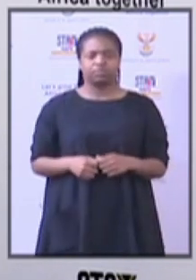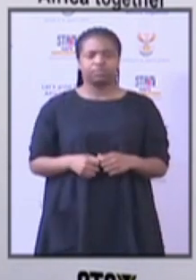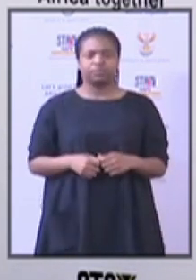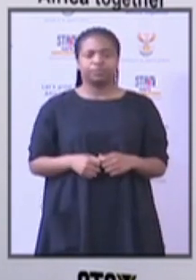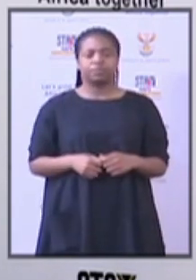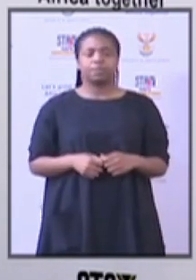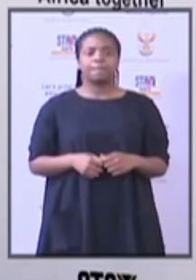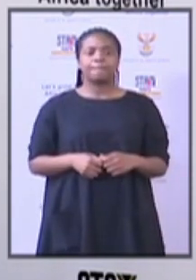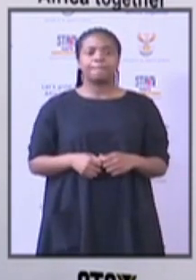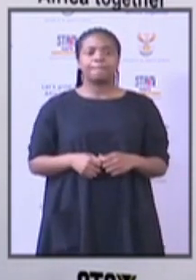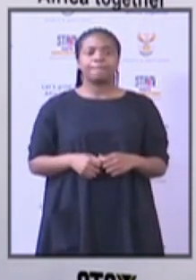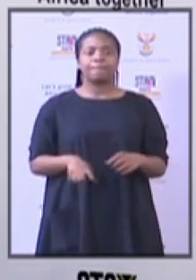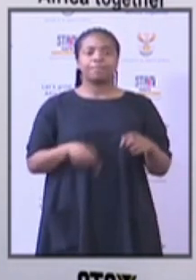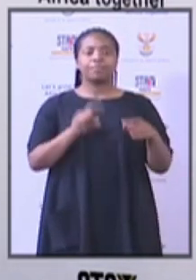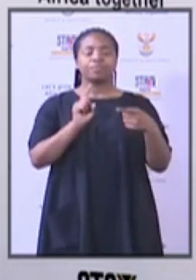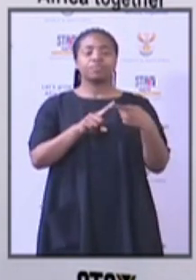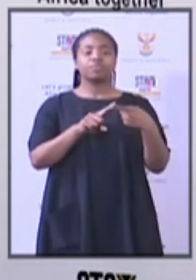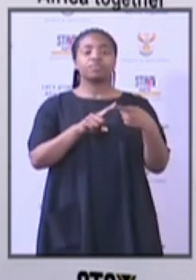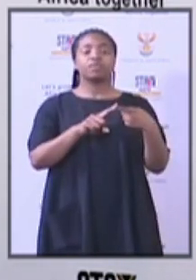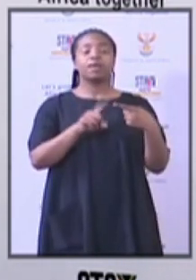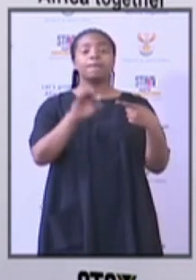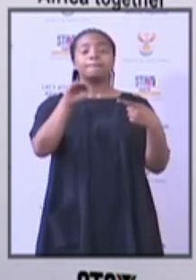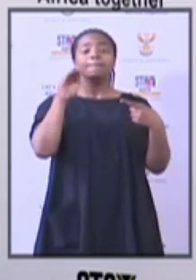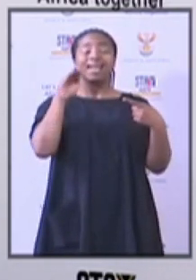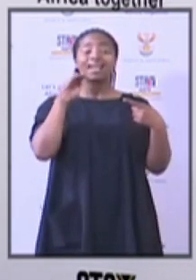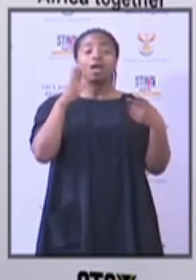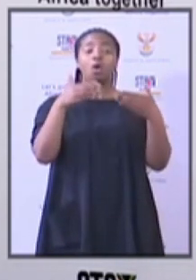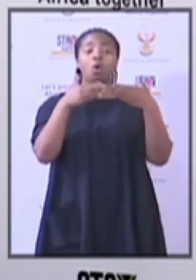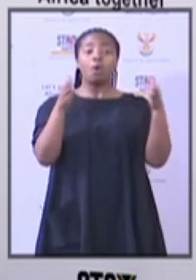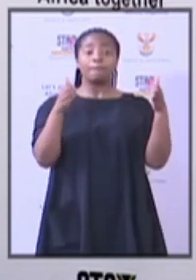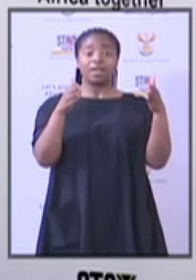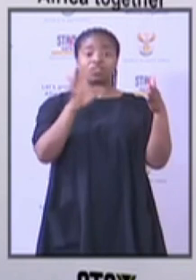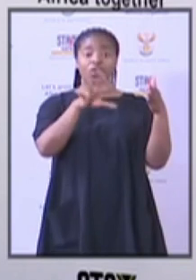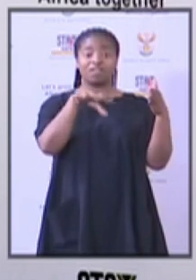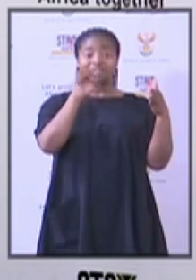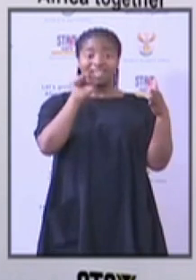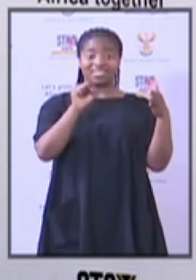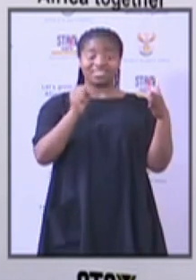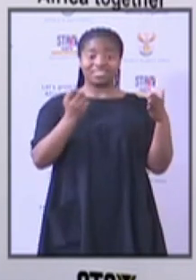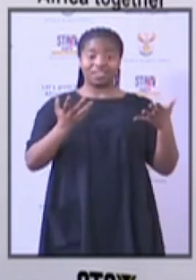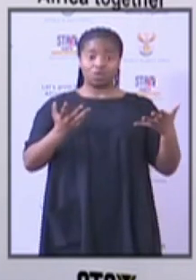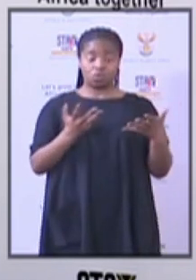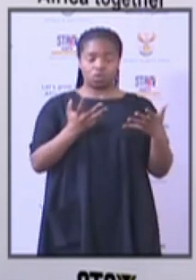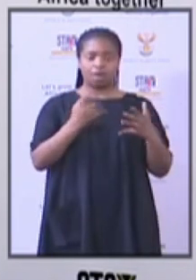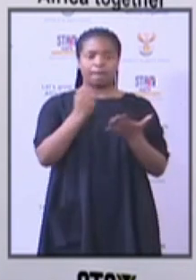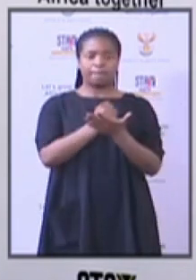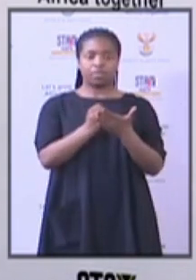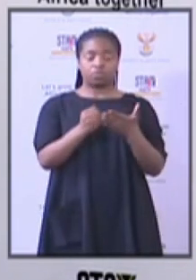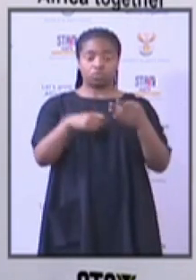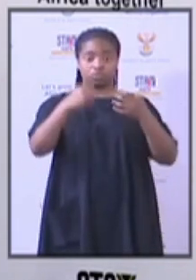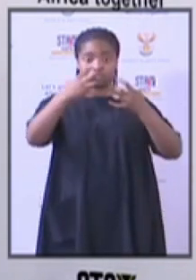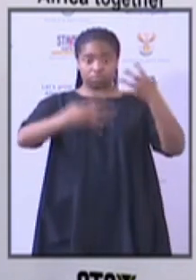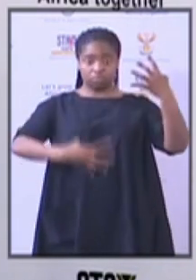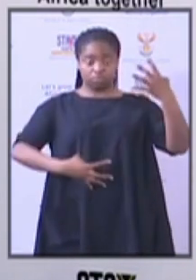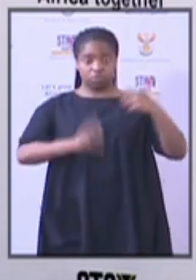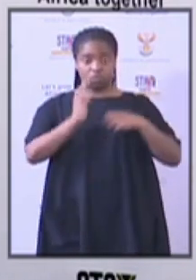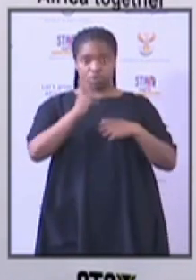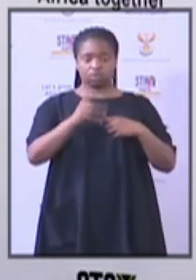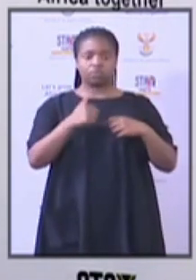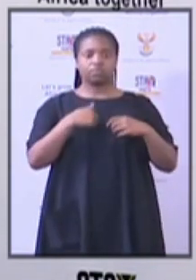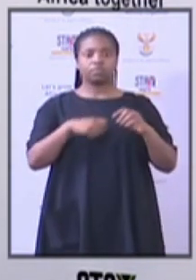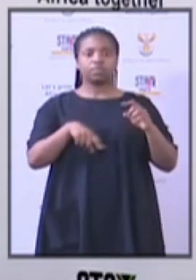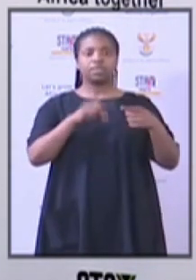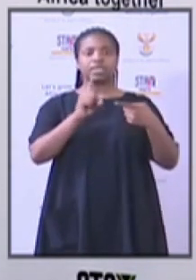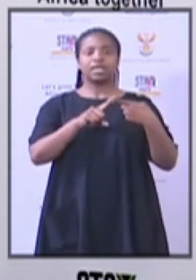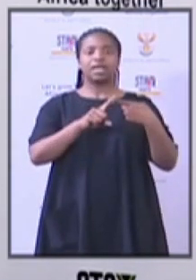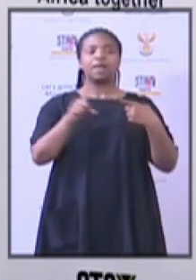branches. Bank branches that will be reopening for collection of smart IDs and passports are the following. So, asi di